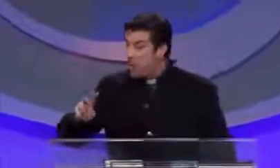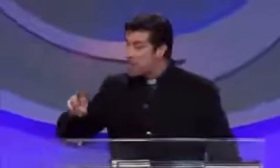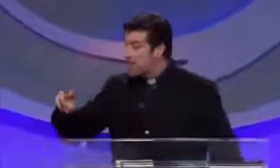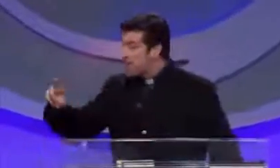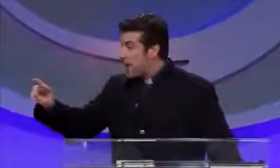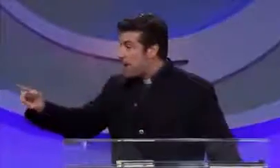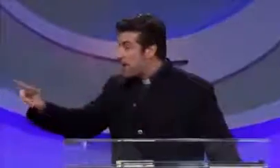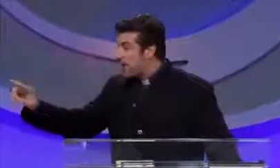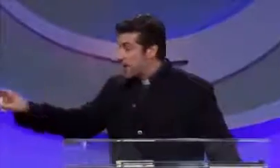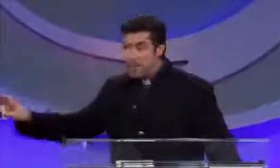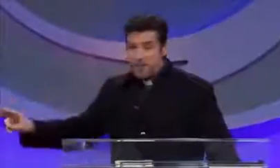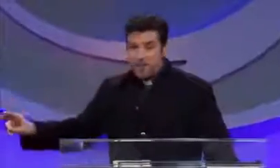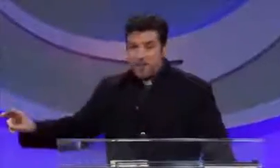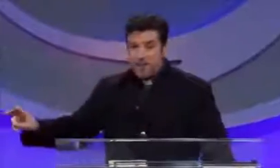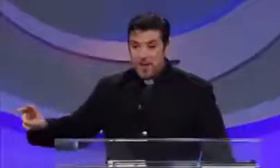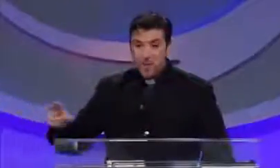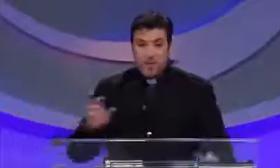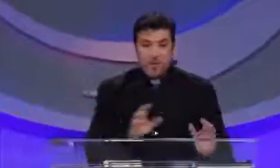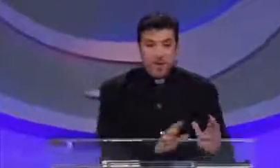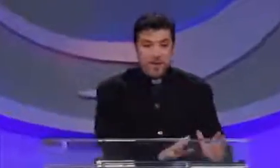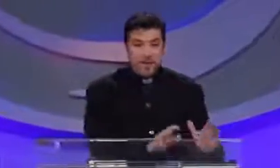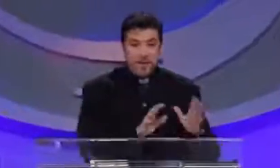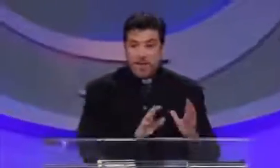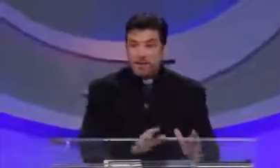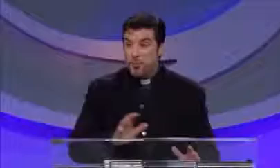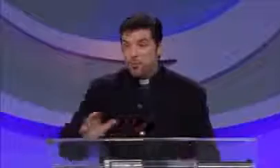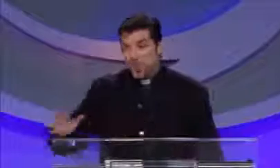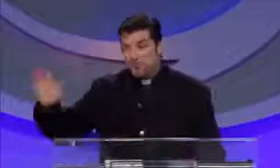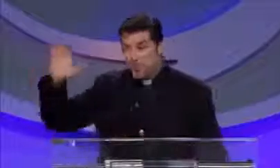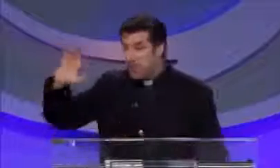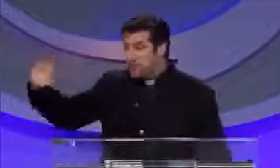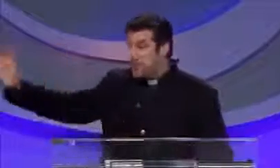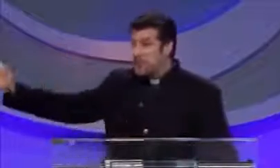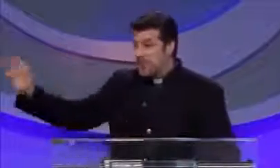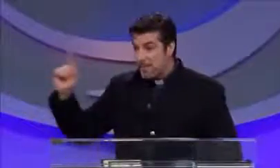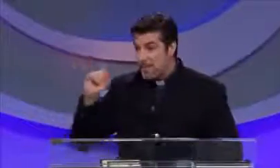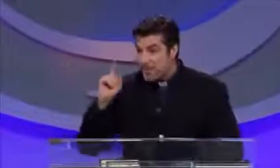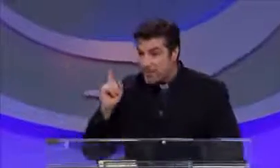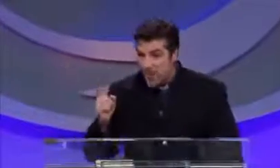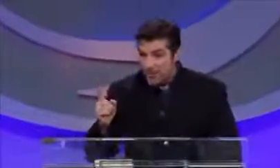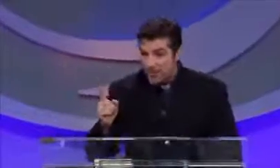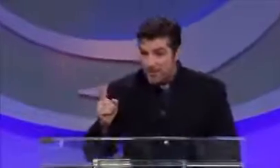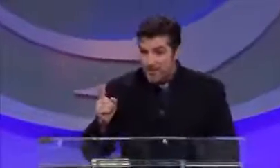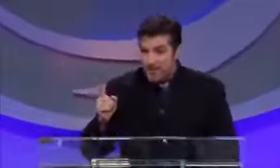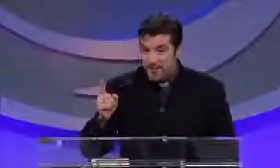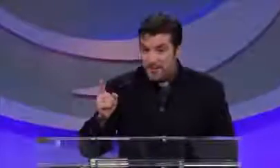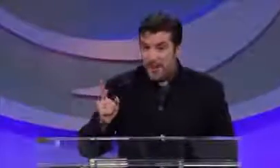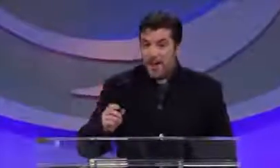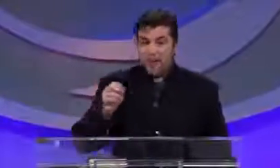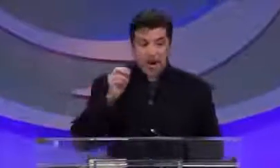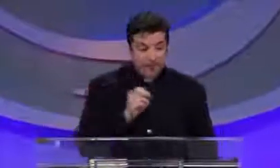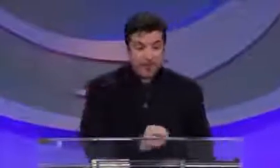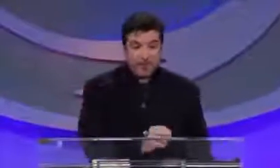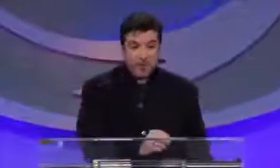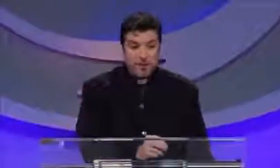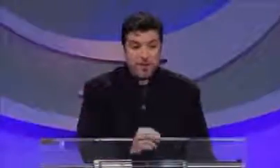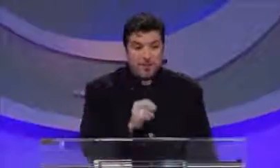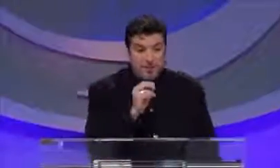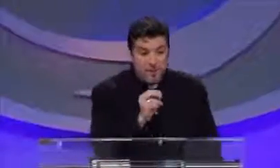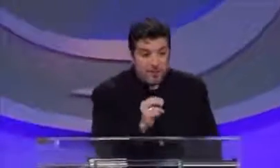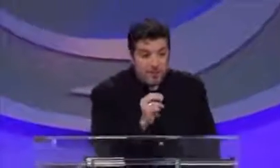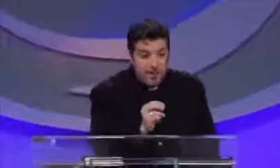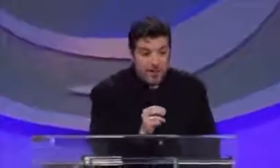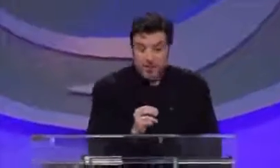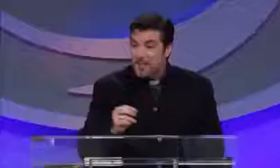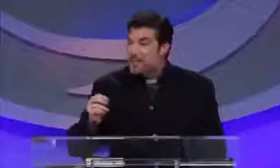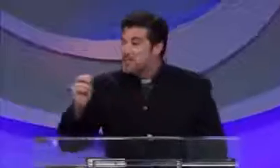prophecy always has a double fulfillment. And we know that Elijah will come before the second coming as well. And I've understood that